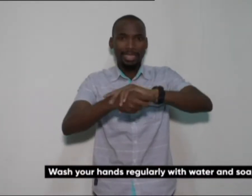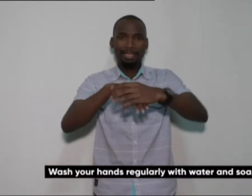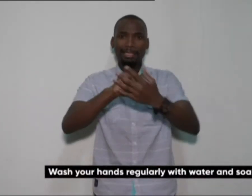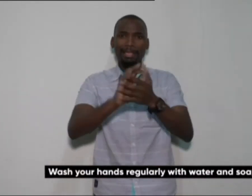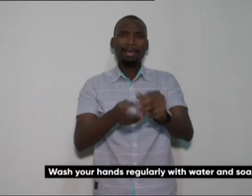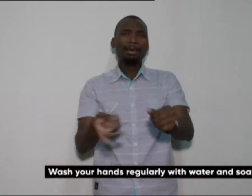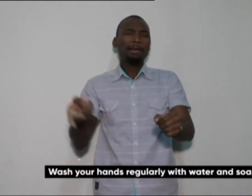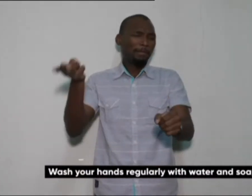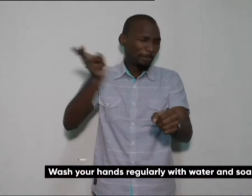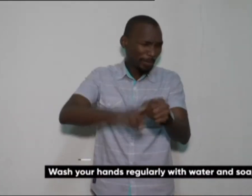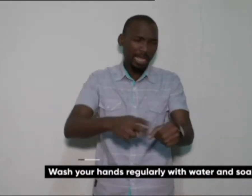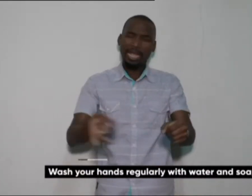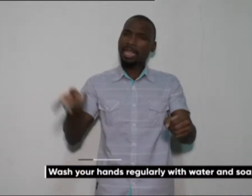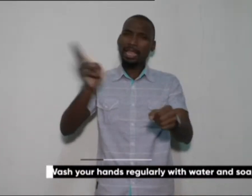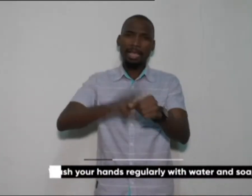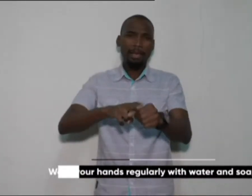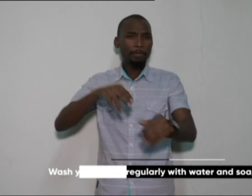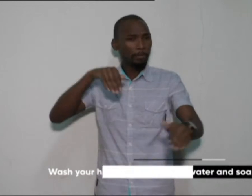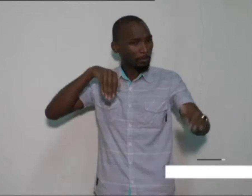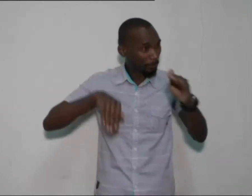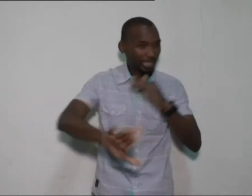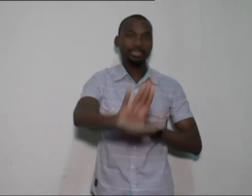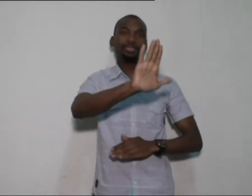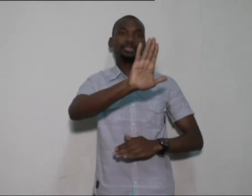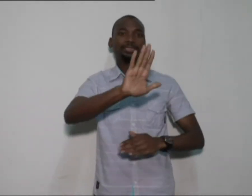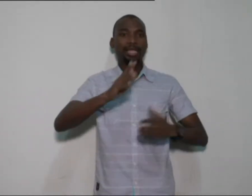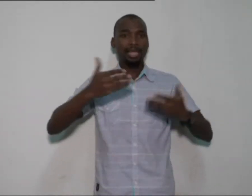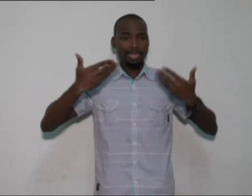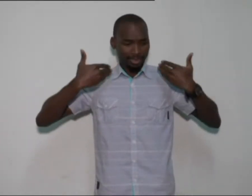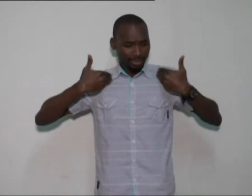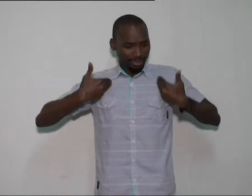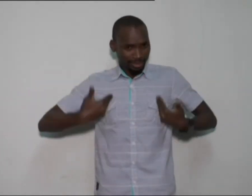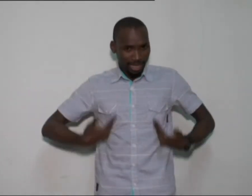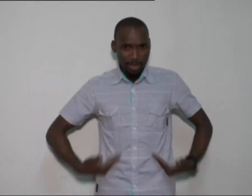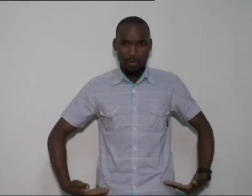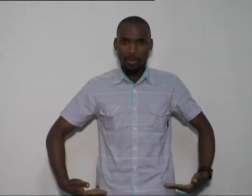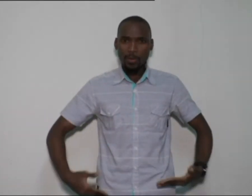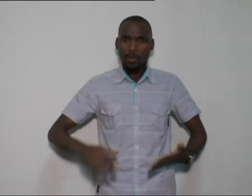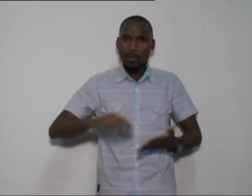Geza tandla takho nawe njalo njalo.